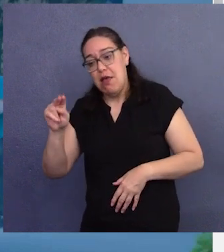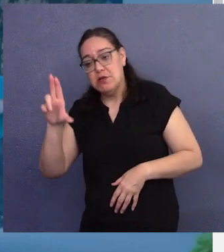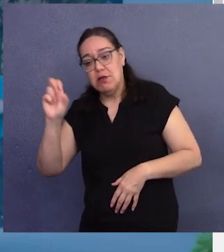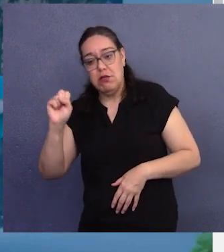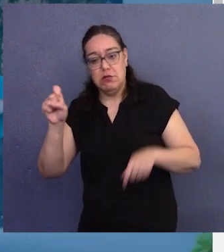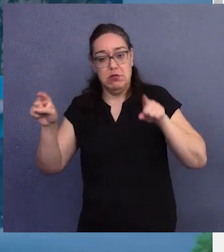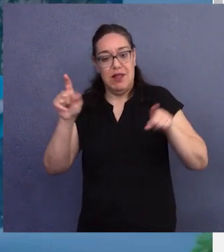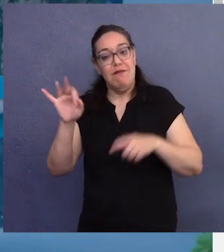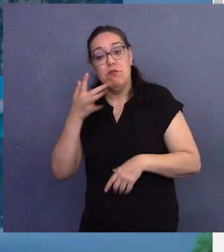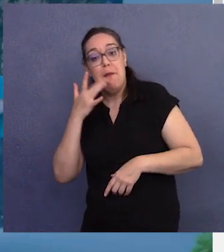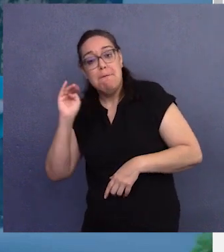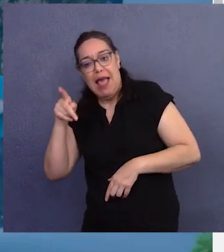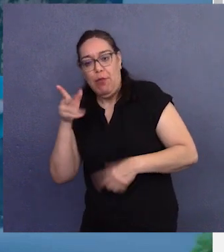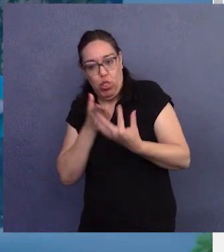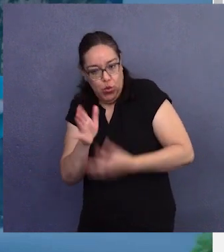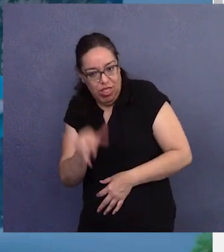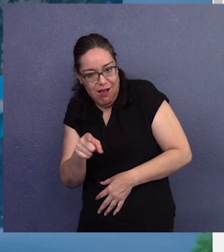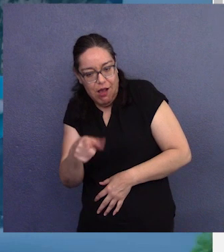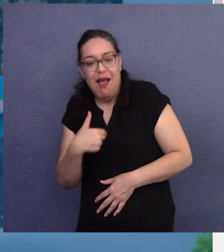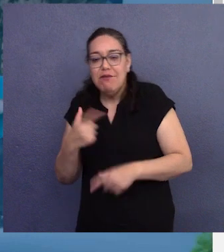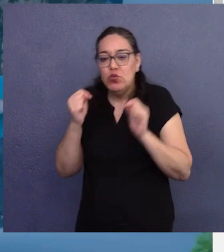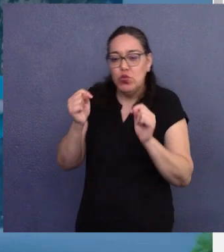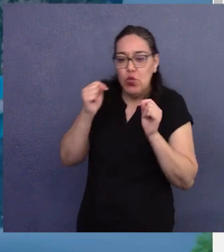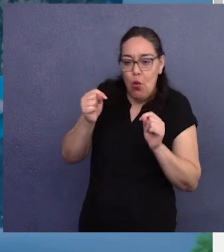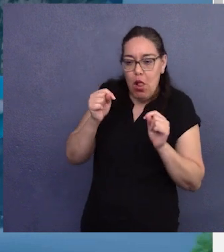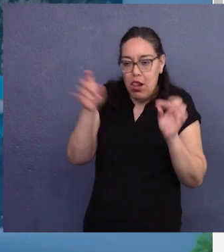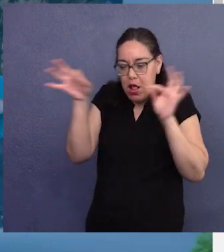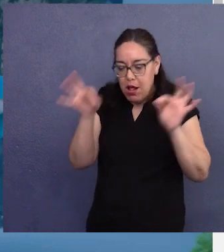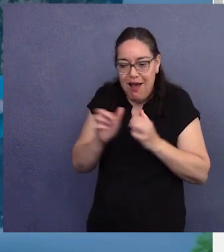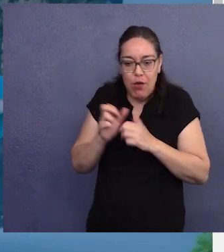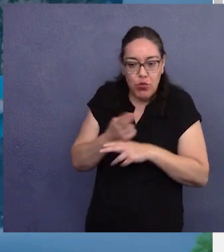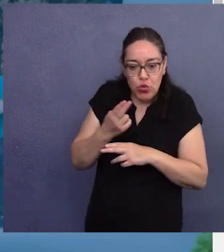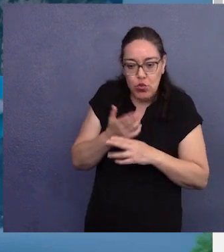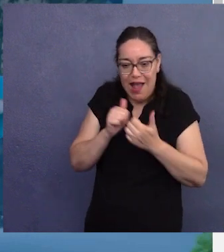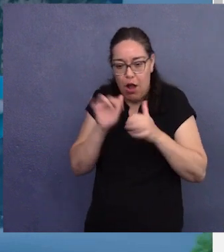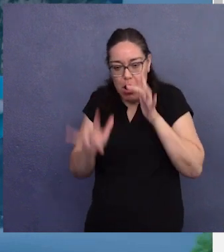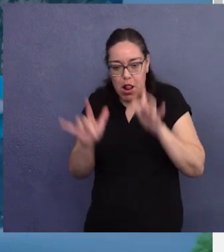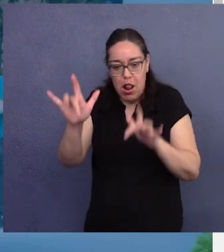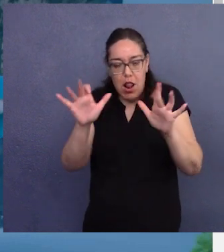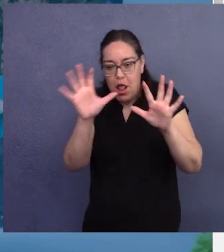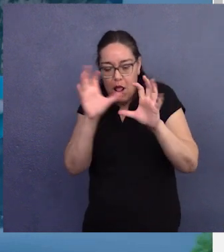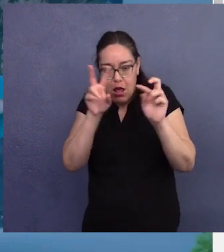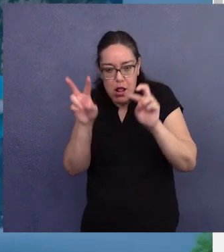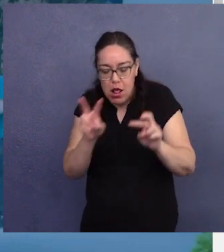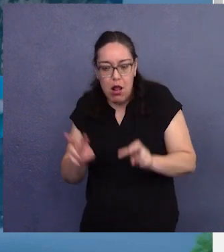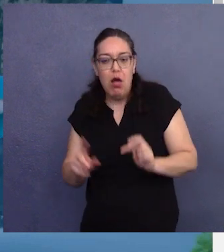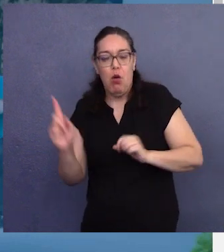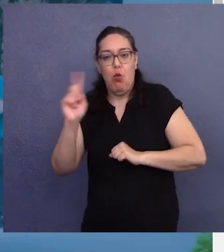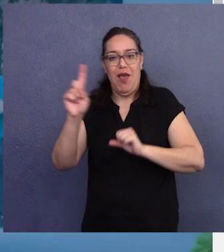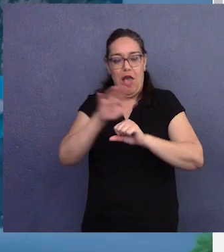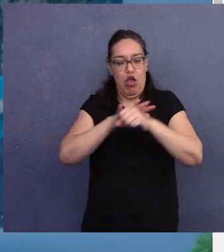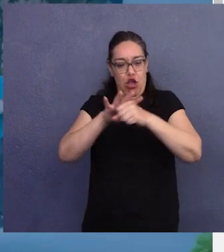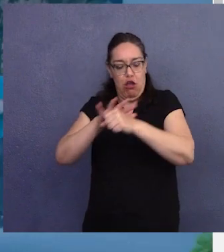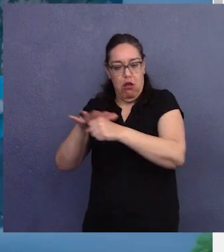go through this, there's a tutorial, and you'll be able to see where the communities are that